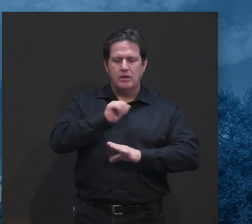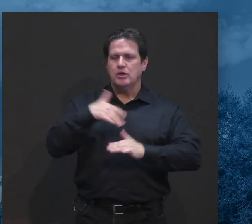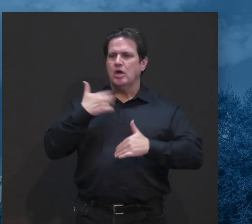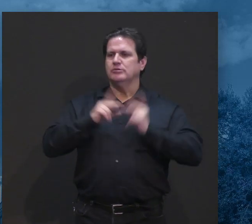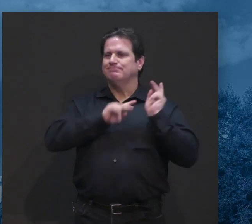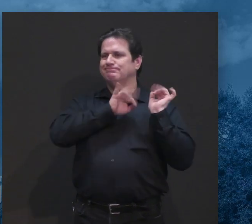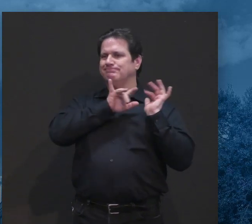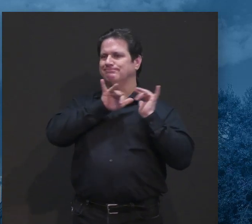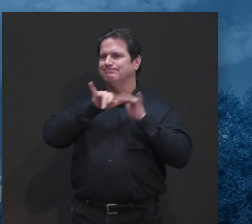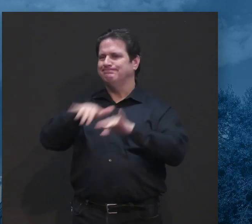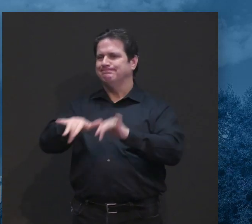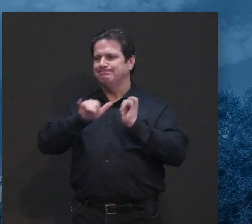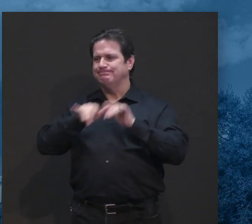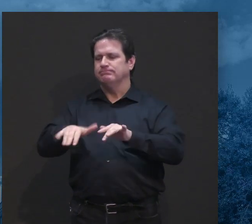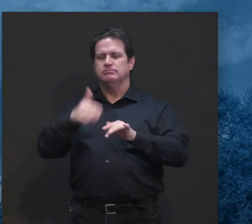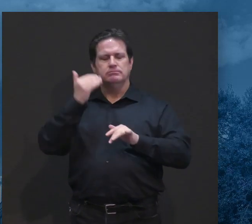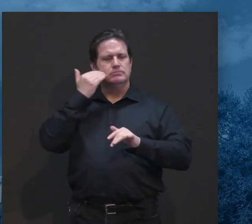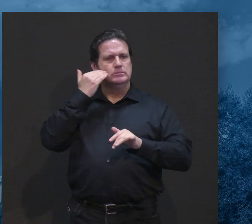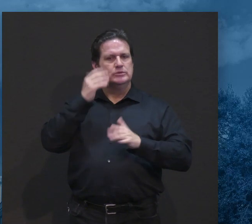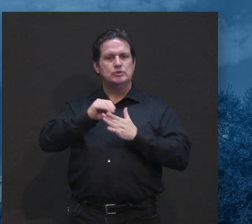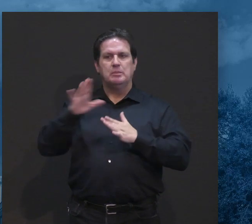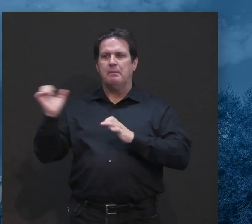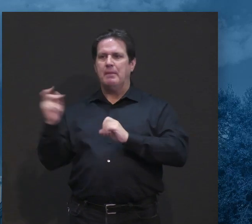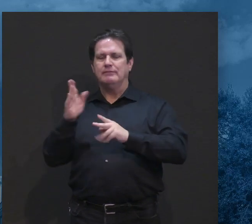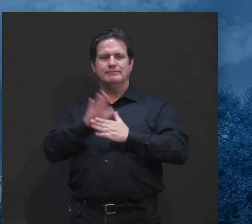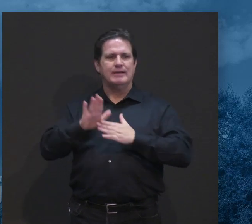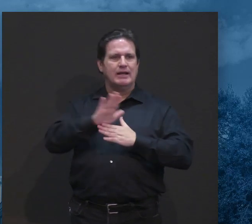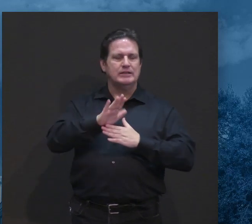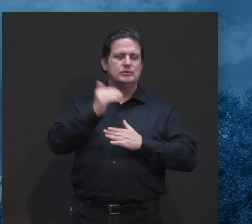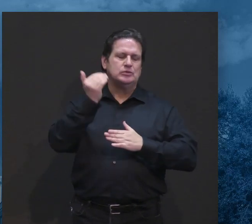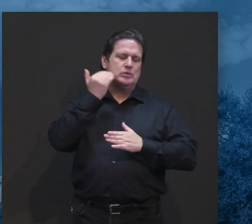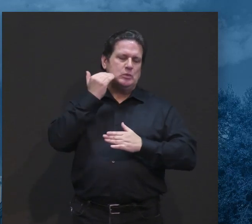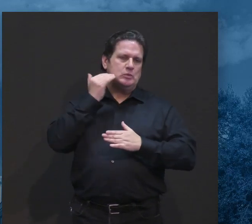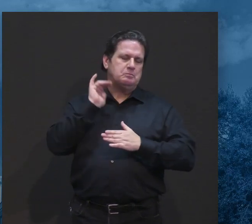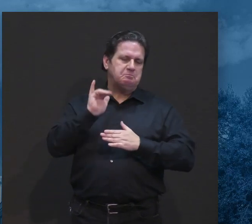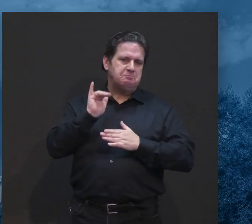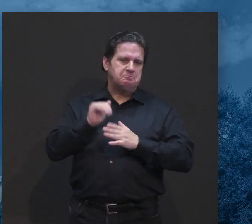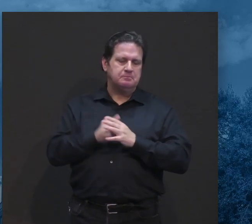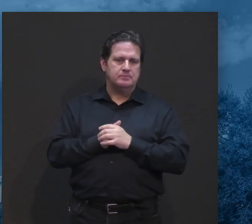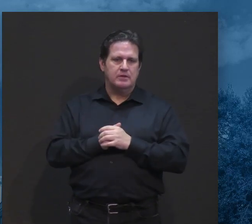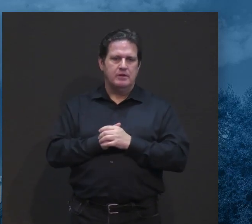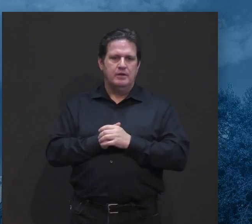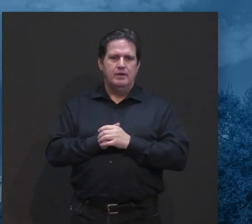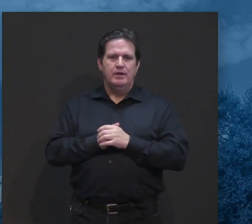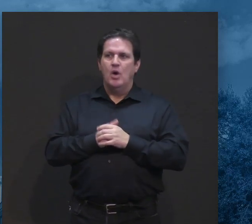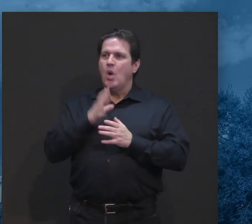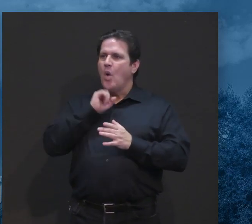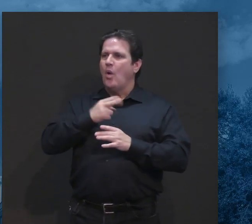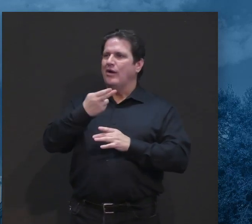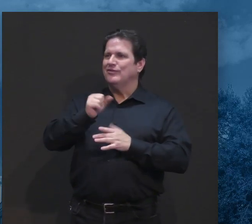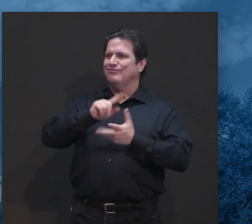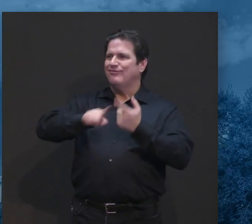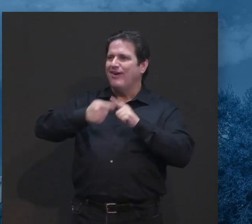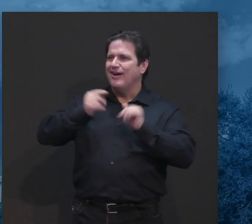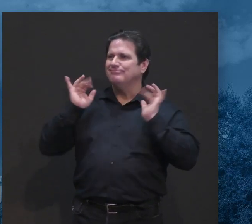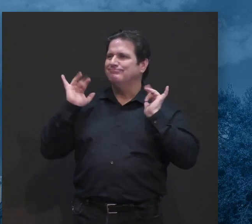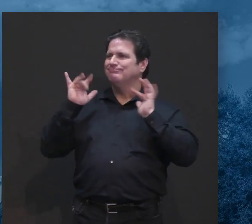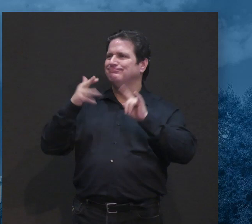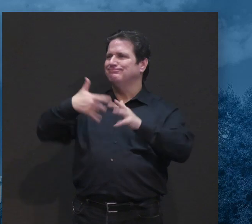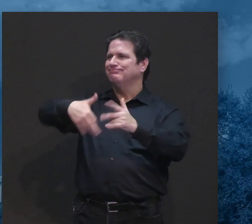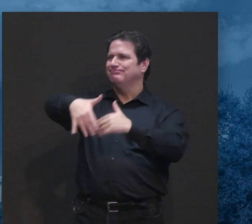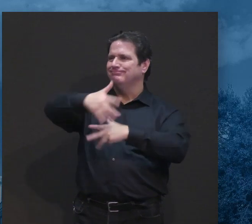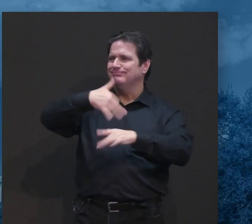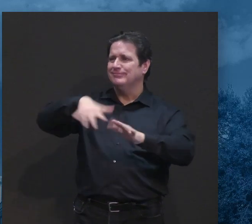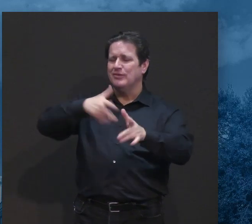adult crowd, students coming back from college, seeing and meeting old high school friends for a